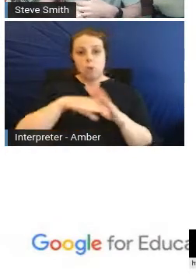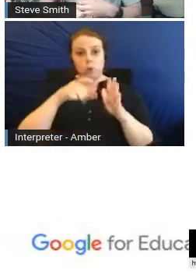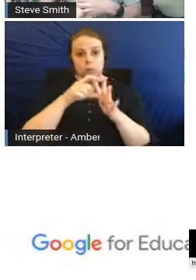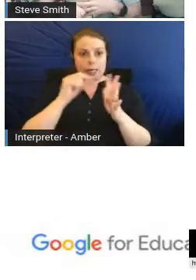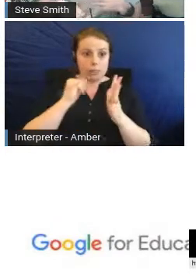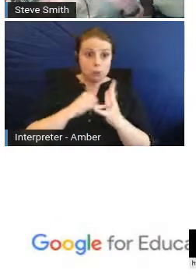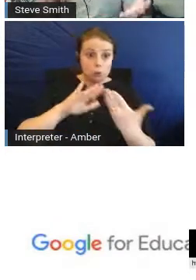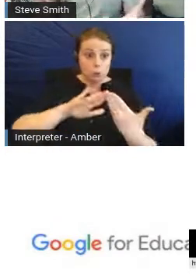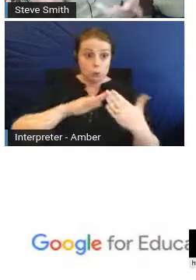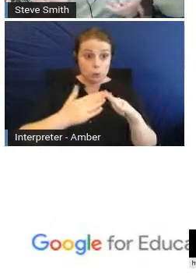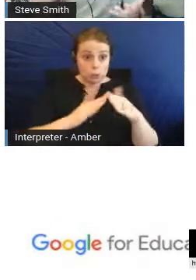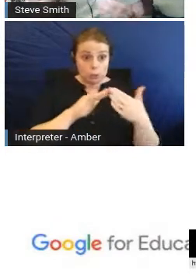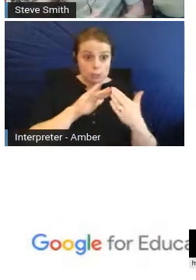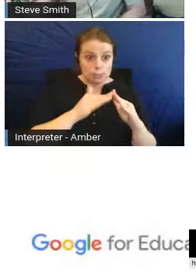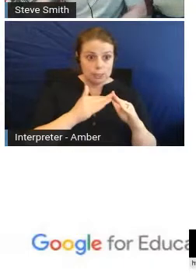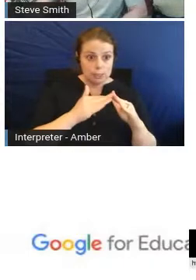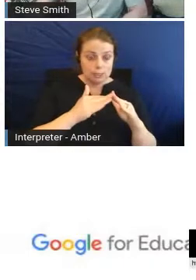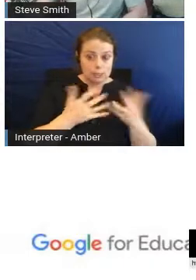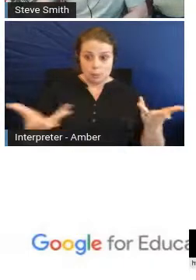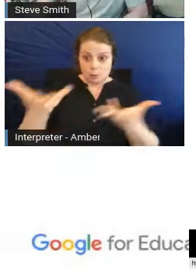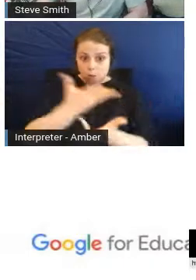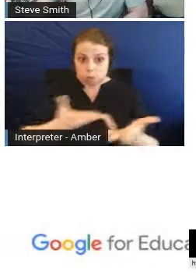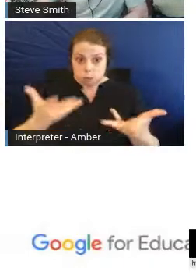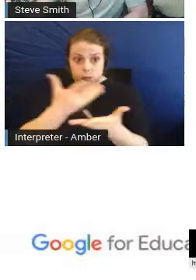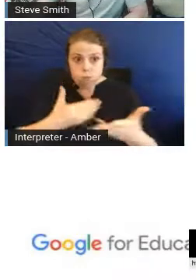community that discuss and share.